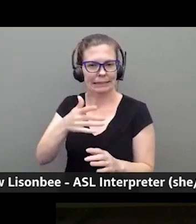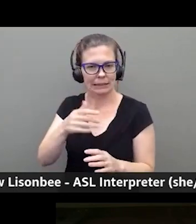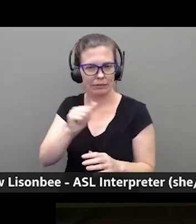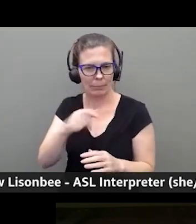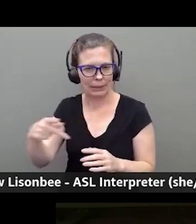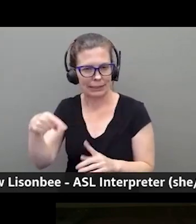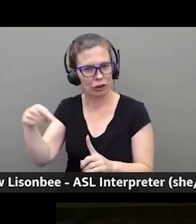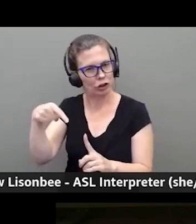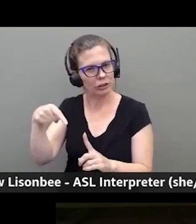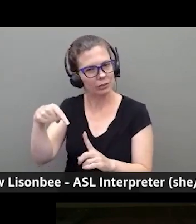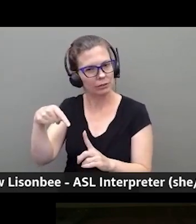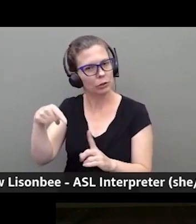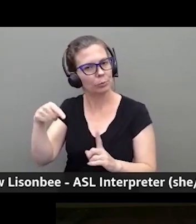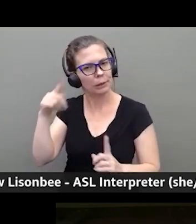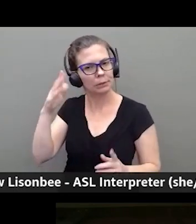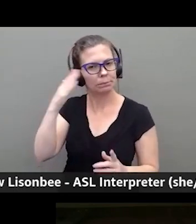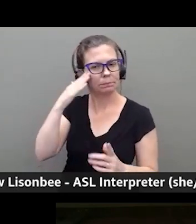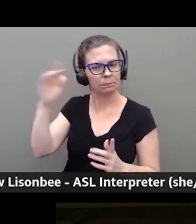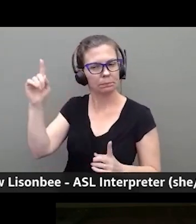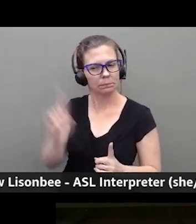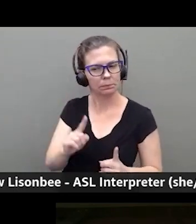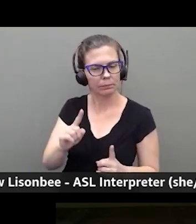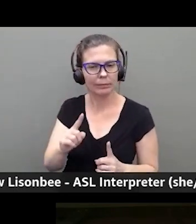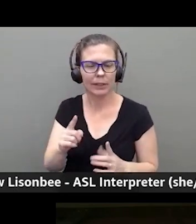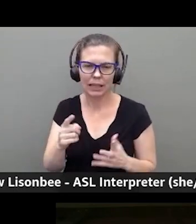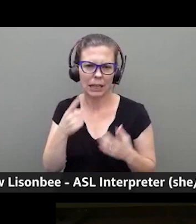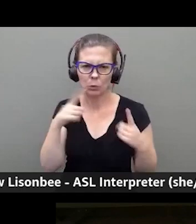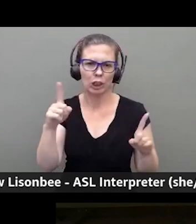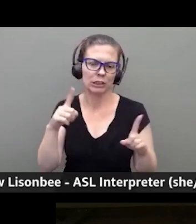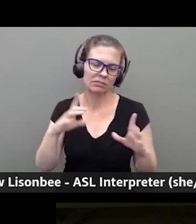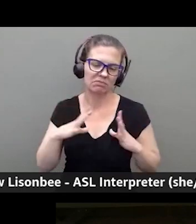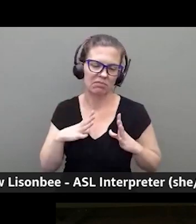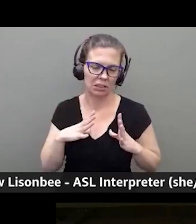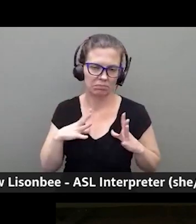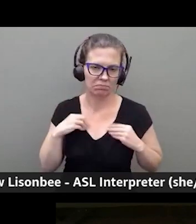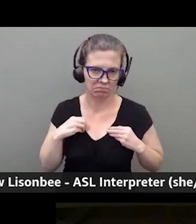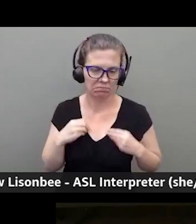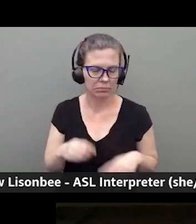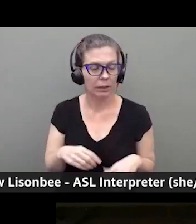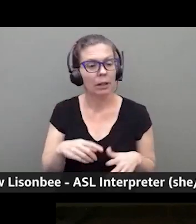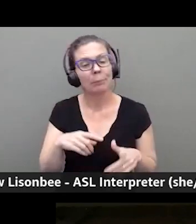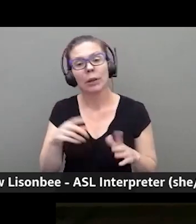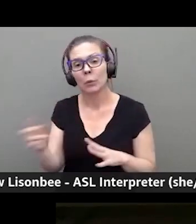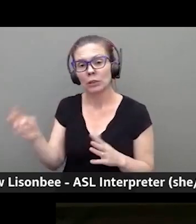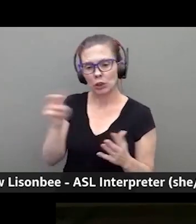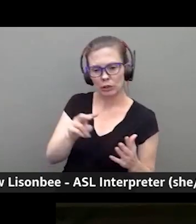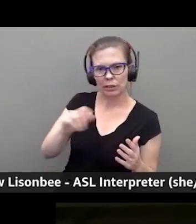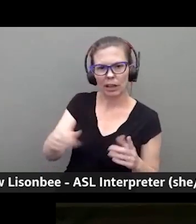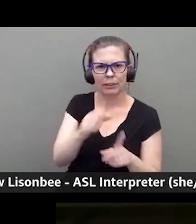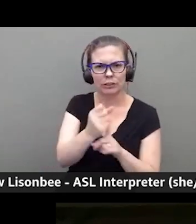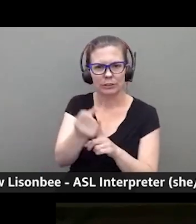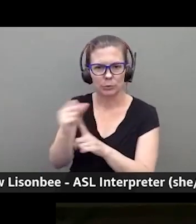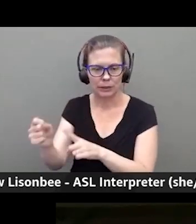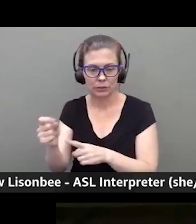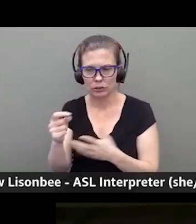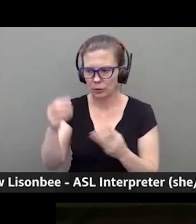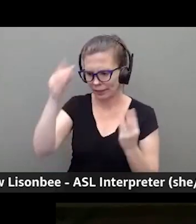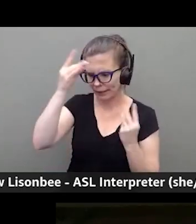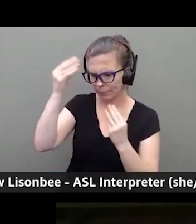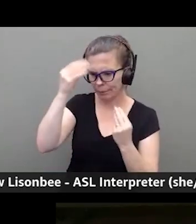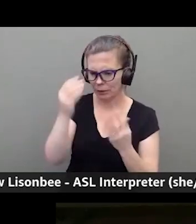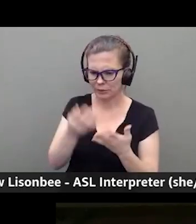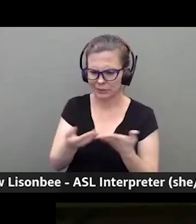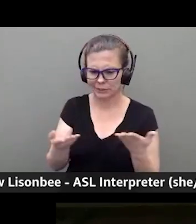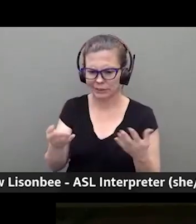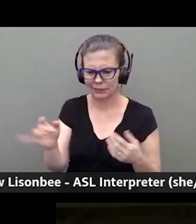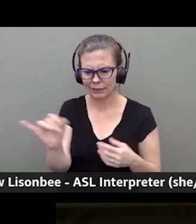right? It's something that works just fine. But when you start to look at some of these other use cases, when you start to think of things